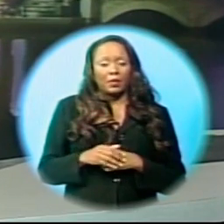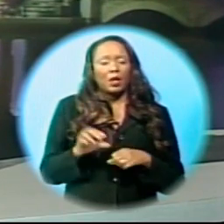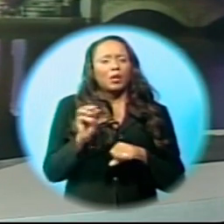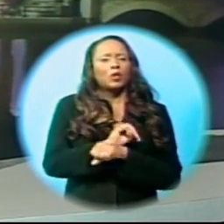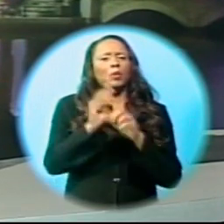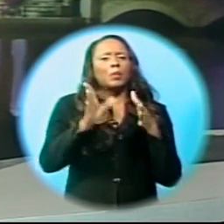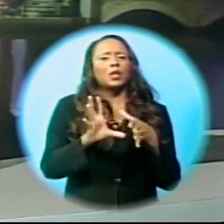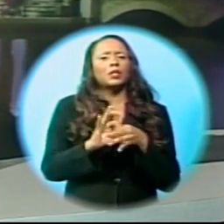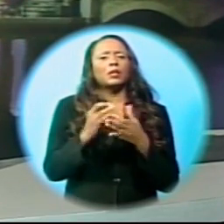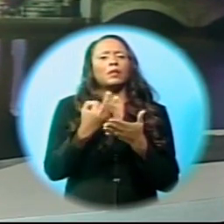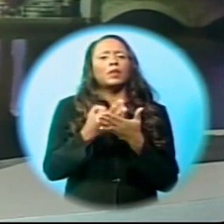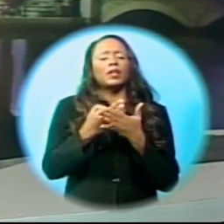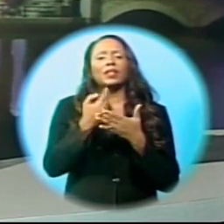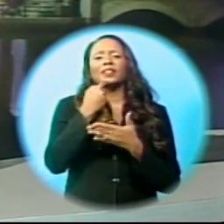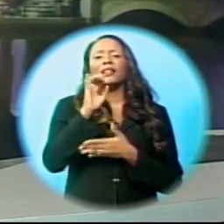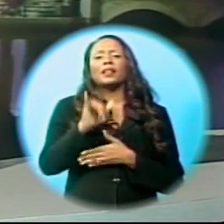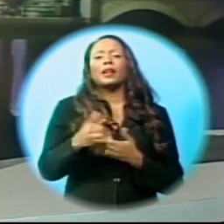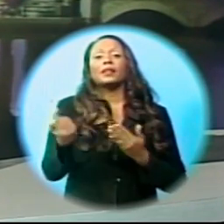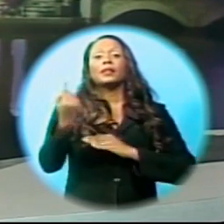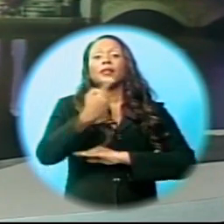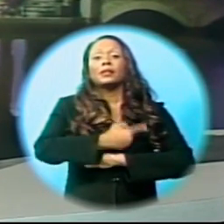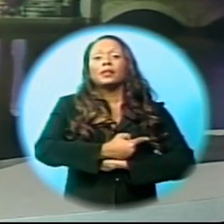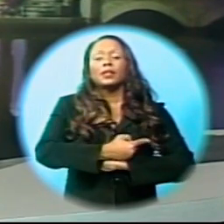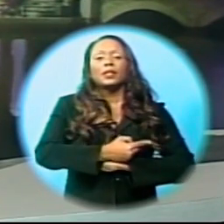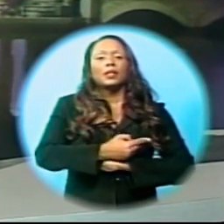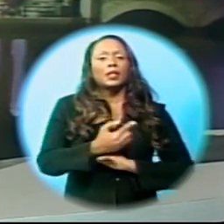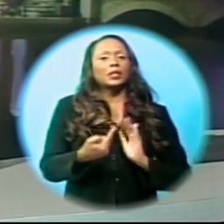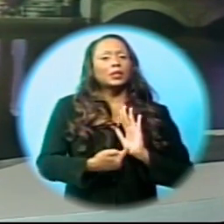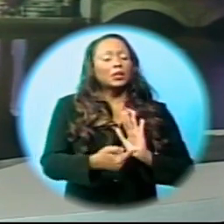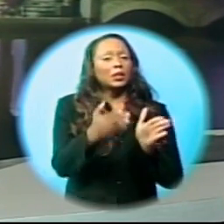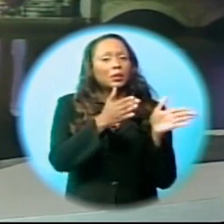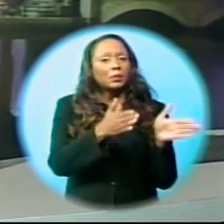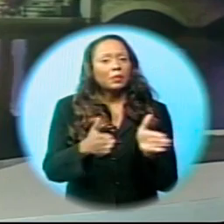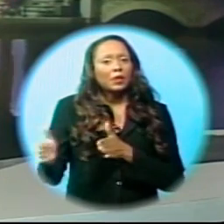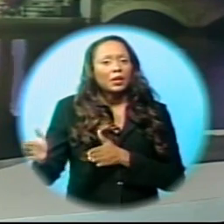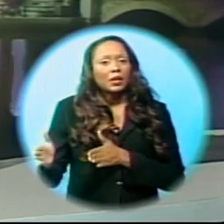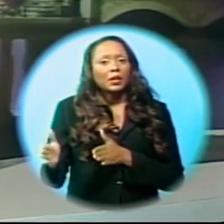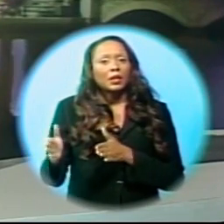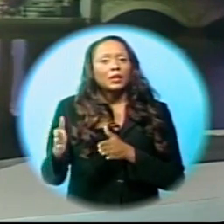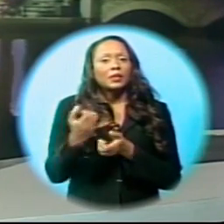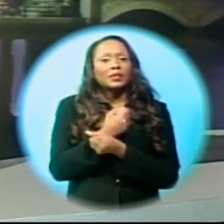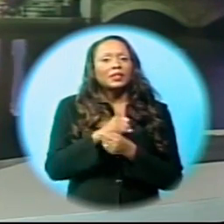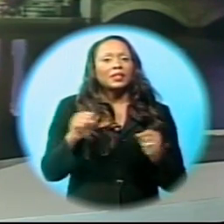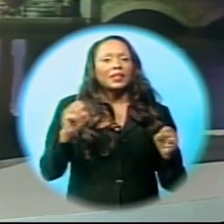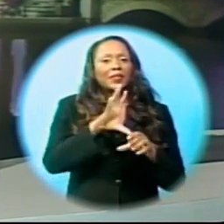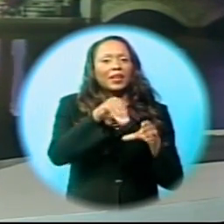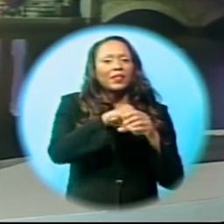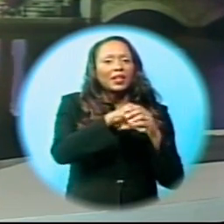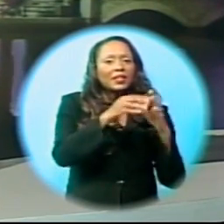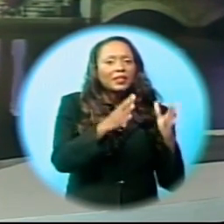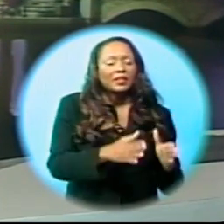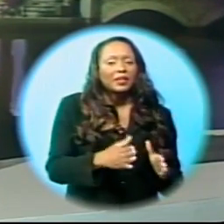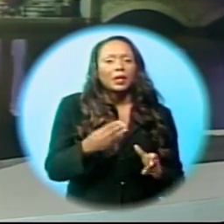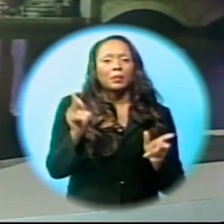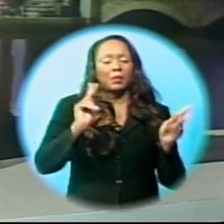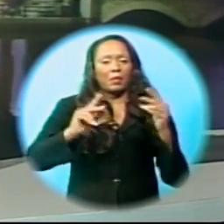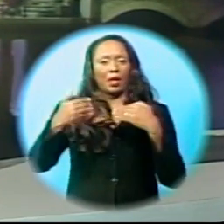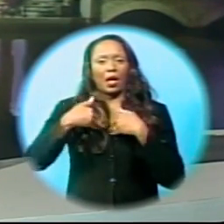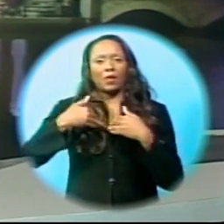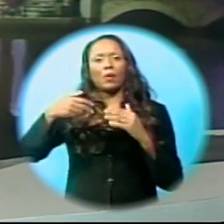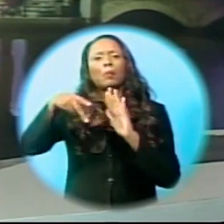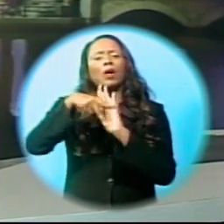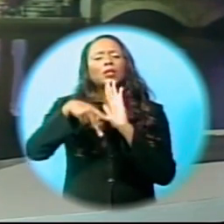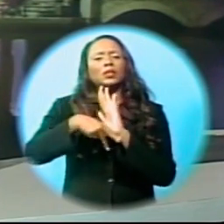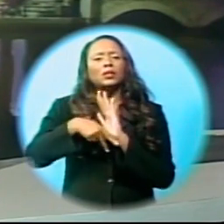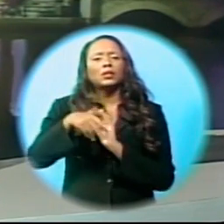in Parliament this morning. He was outlining a plan to rescue investors and policyholders in that insurance company. This as he led off